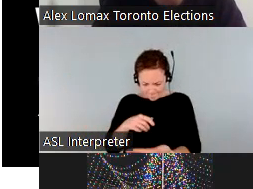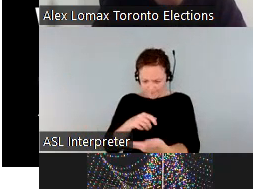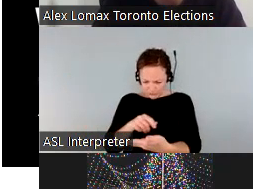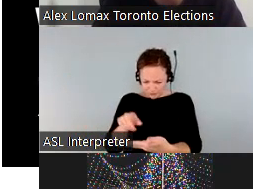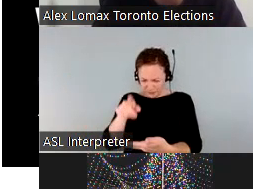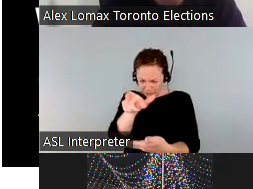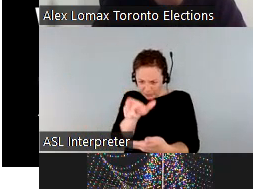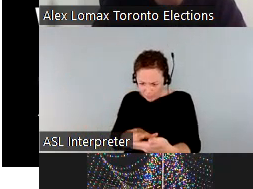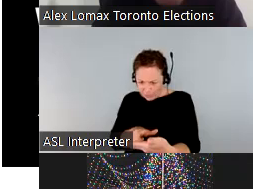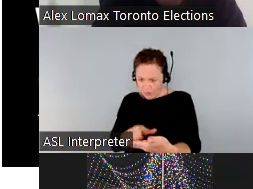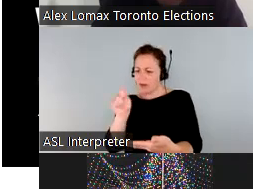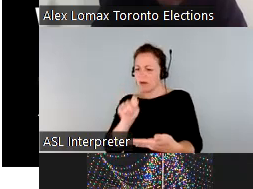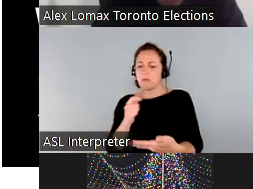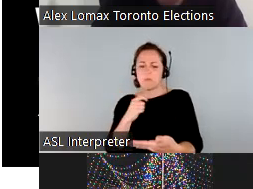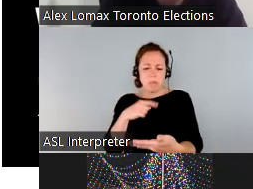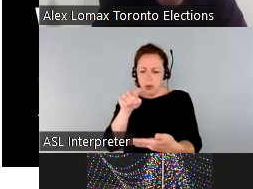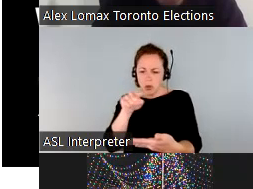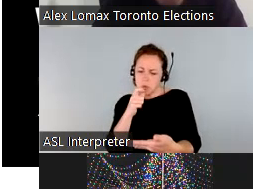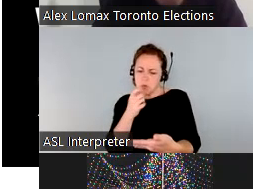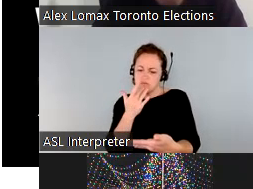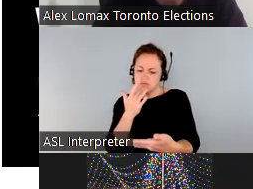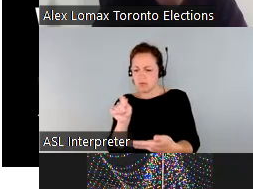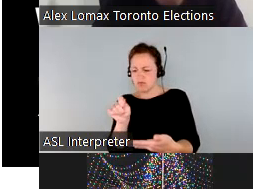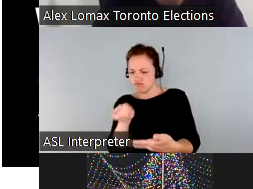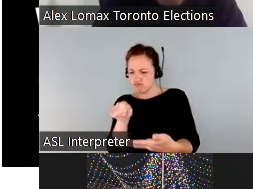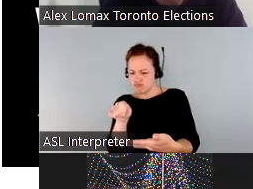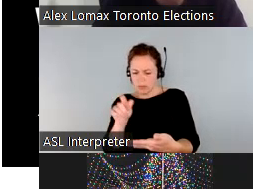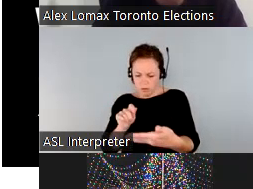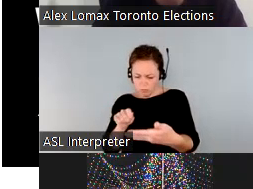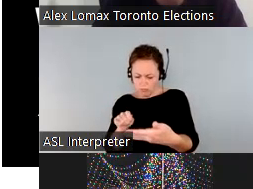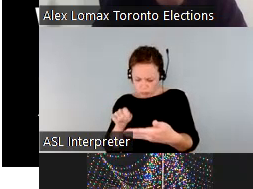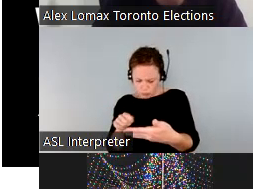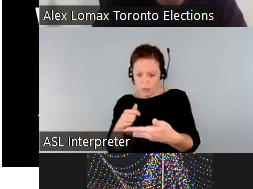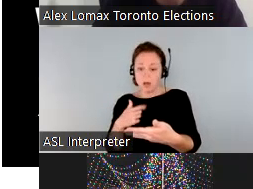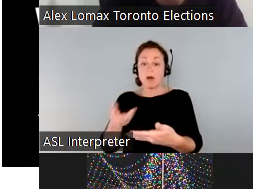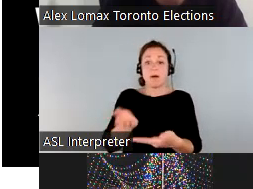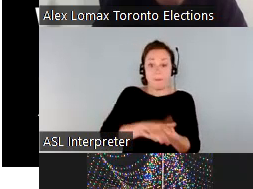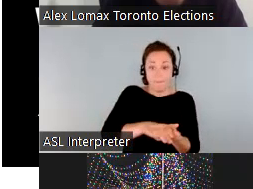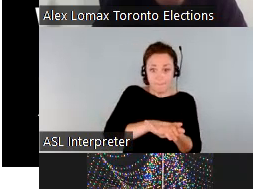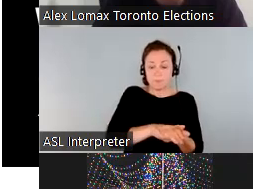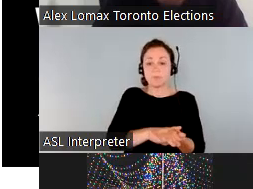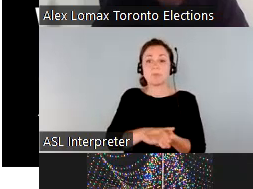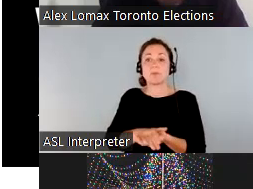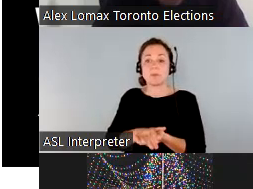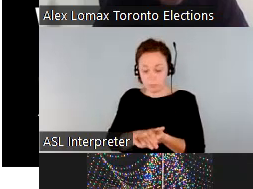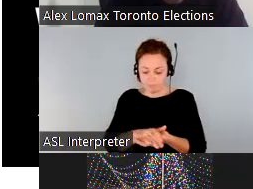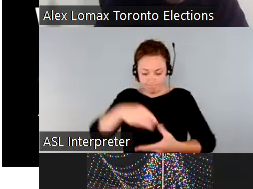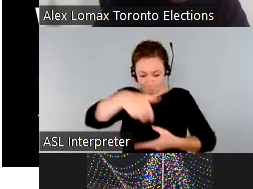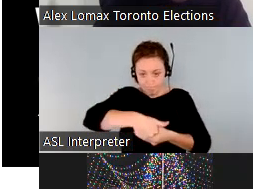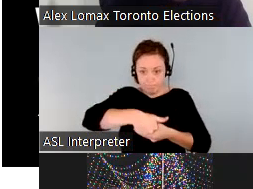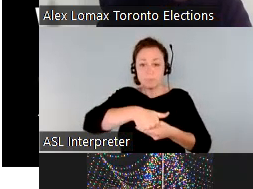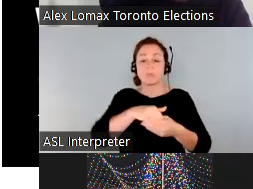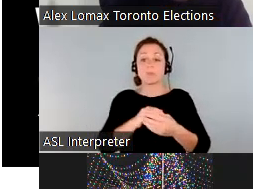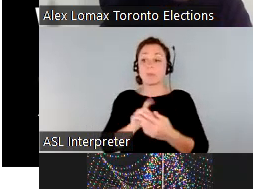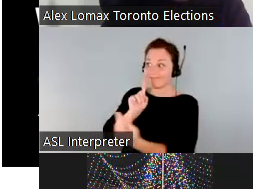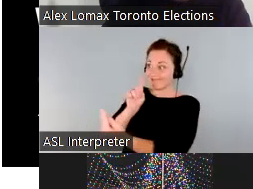of the candidate's name of your choice. Place your marked ballot back in the secrecy folder and give it to the election official. The election official